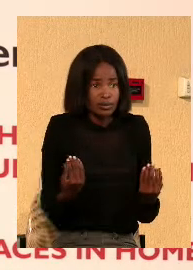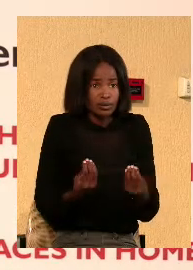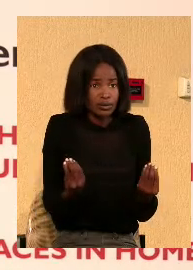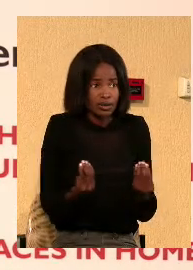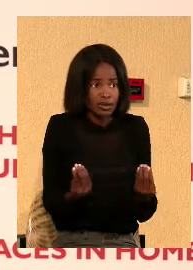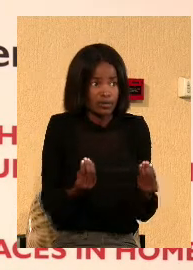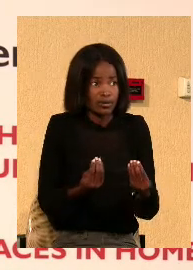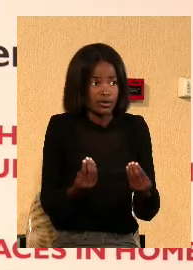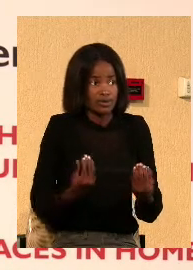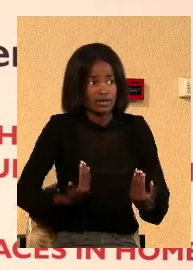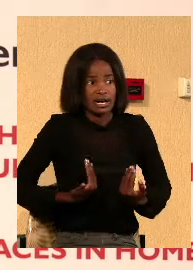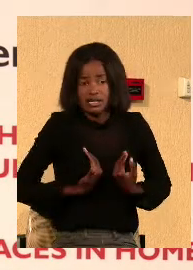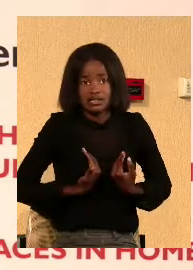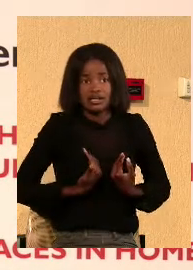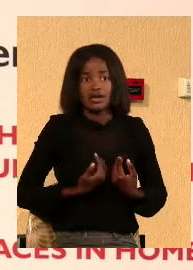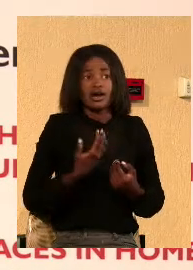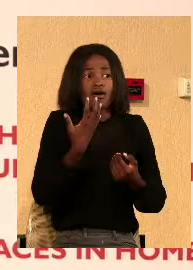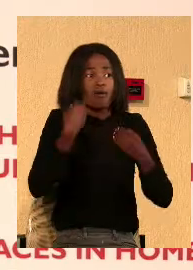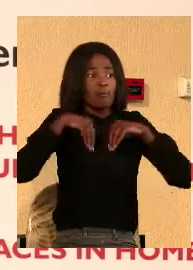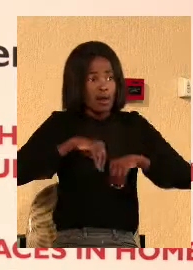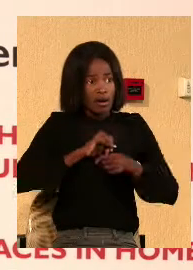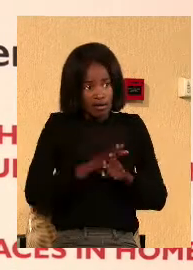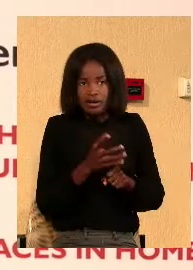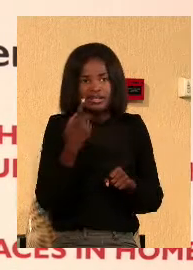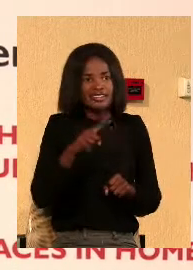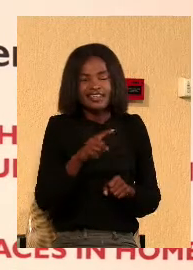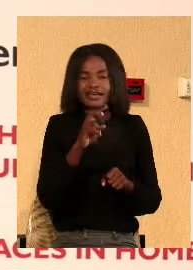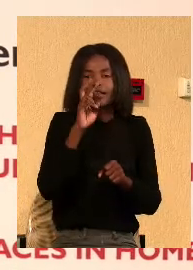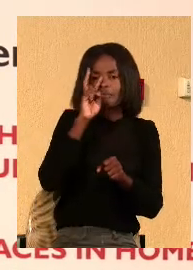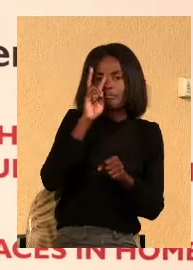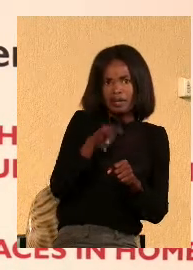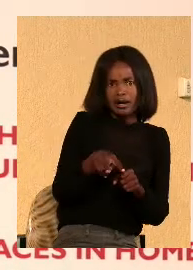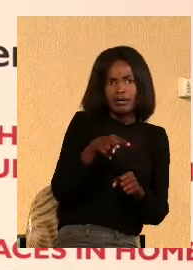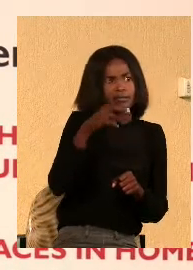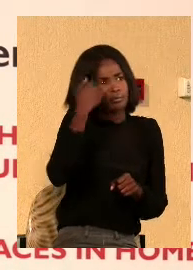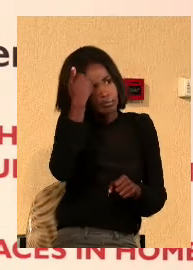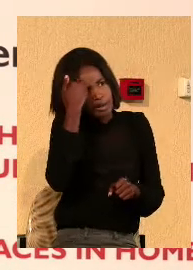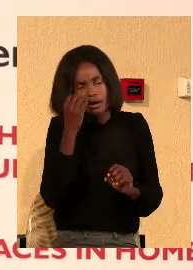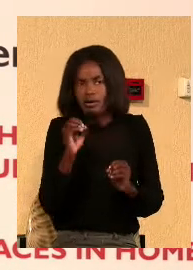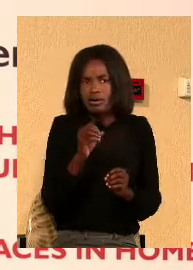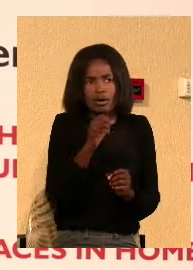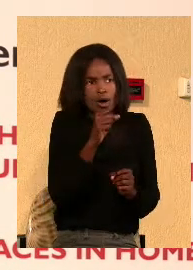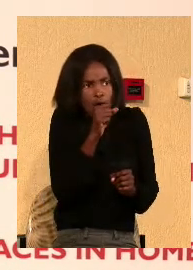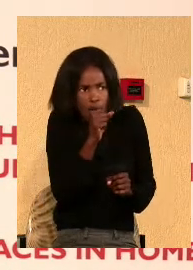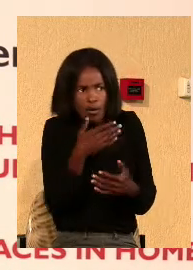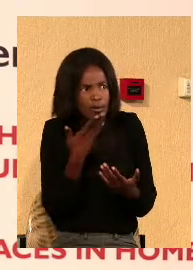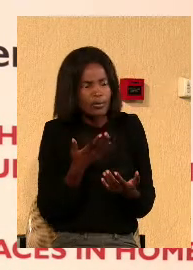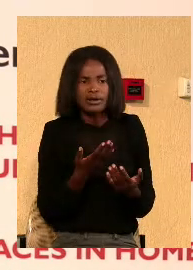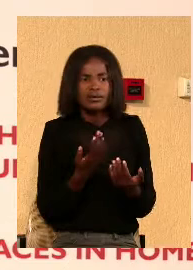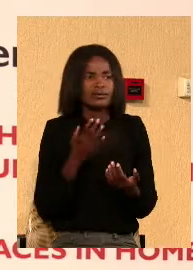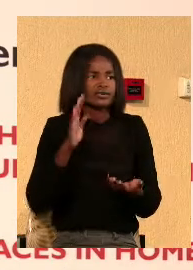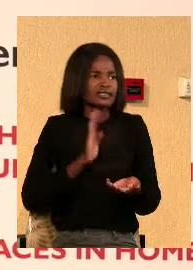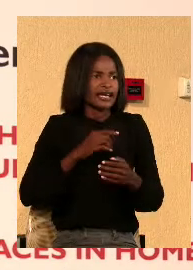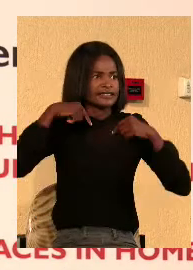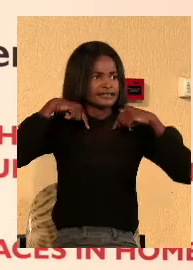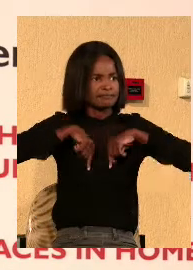by some sort of luck or some environmental factor or some other factor we may not have identified, it doesn't flare out. But we